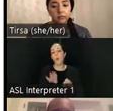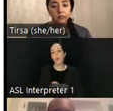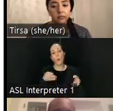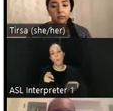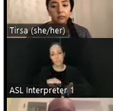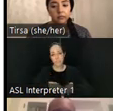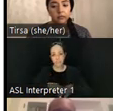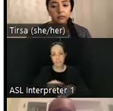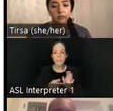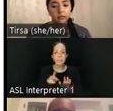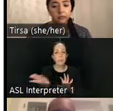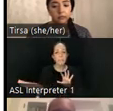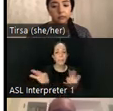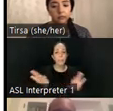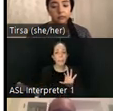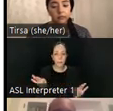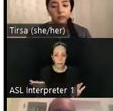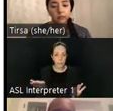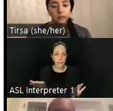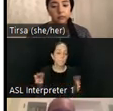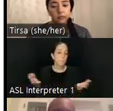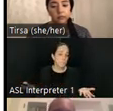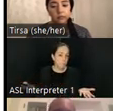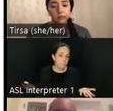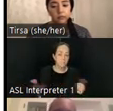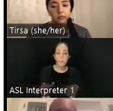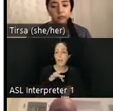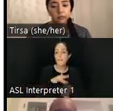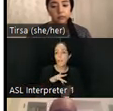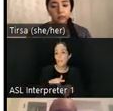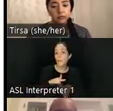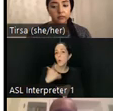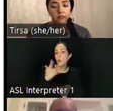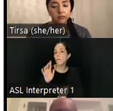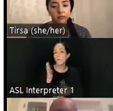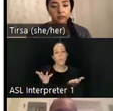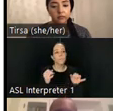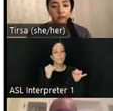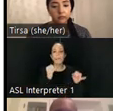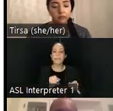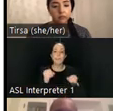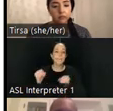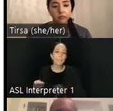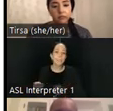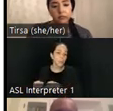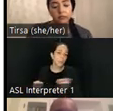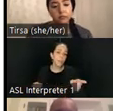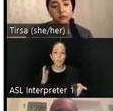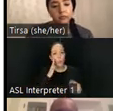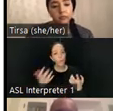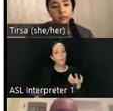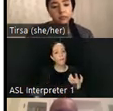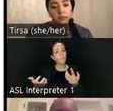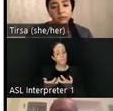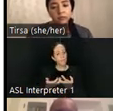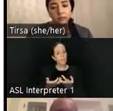are for this, those seats are for that. And then you have a certain number of seats that are like for people who are going to be good on this board, but don't